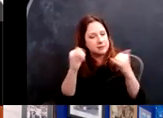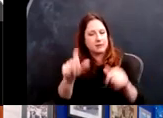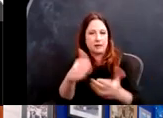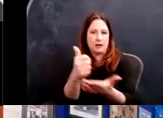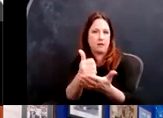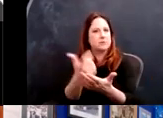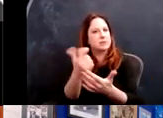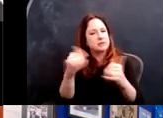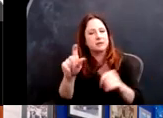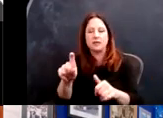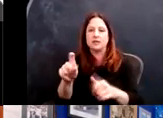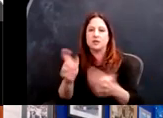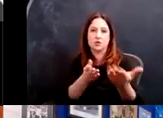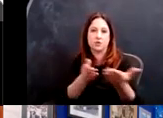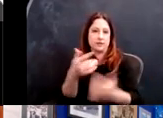needed that